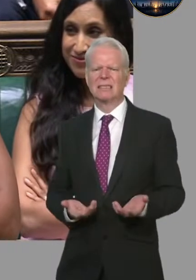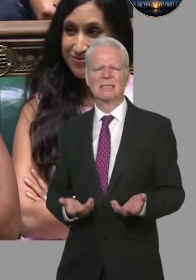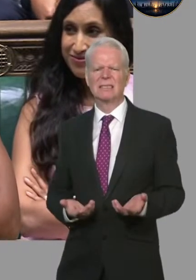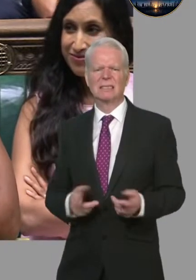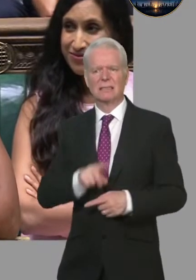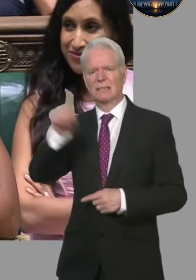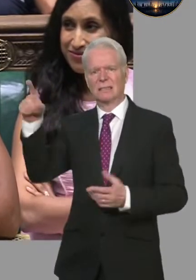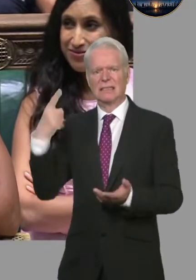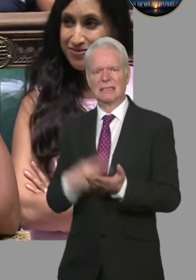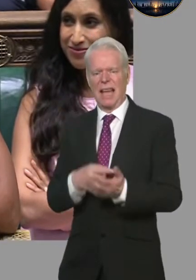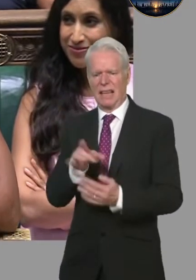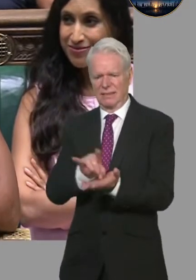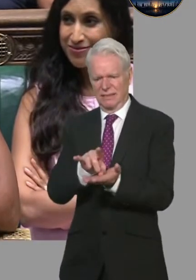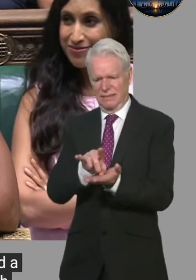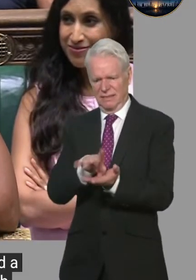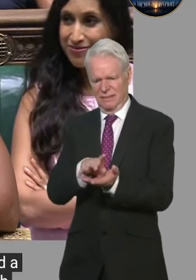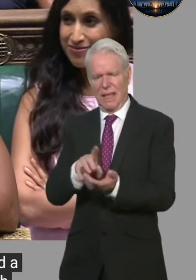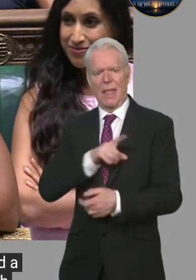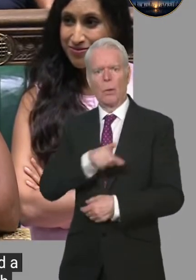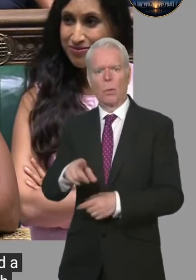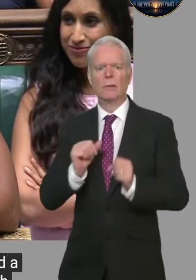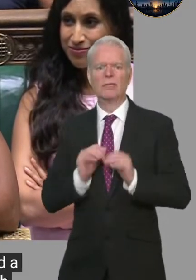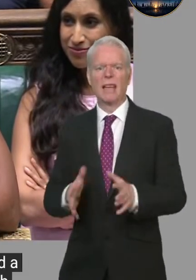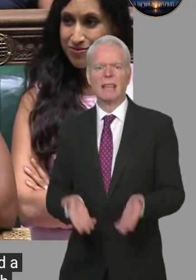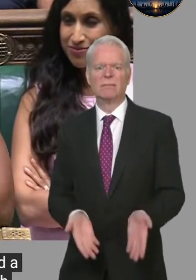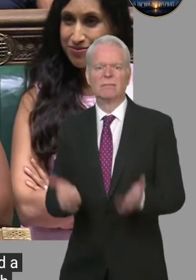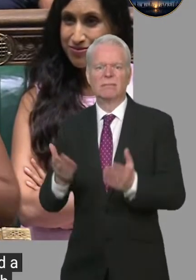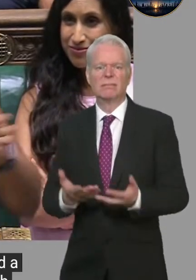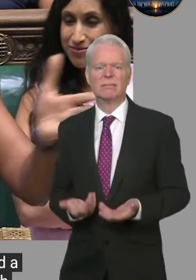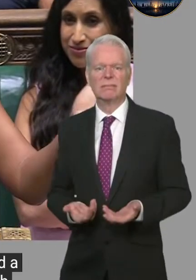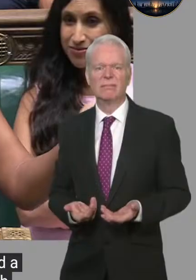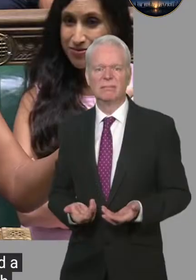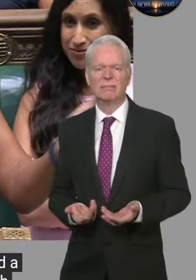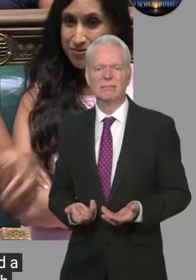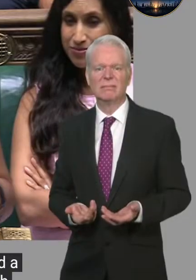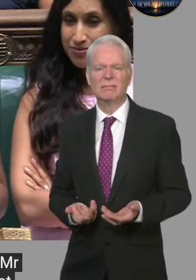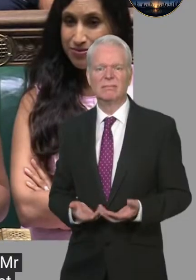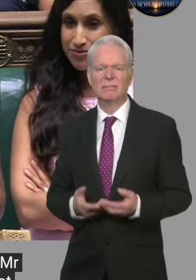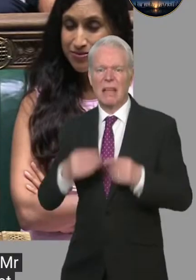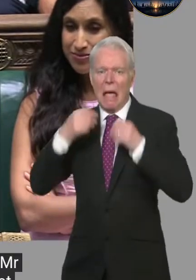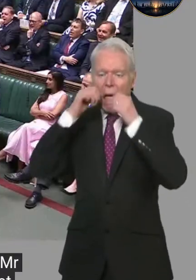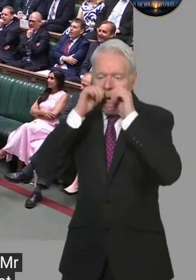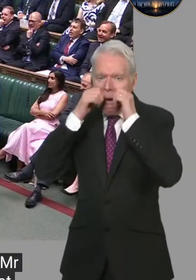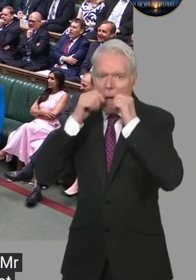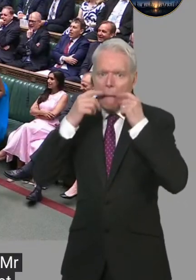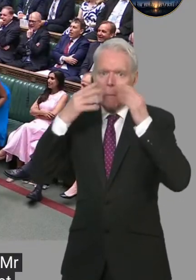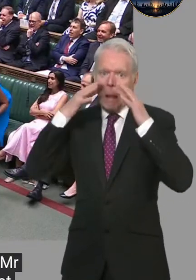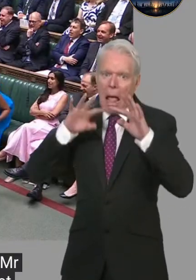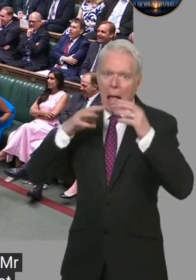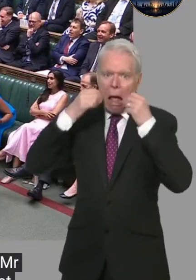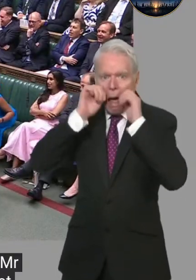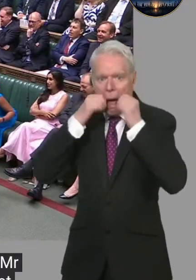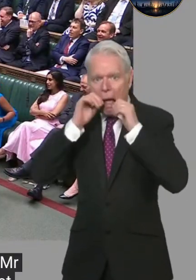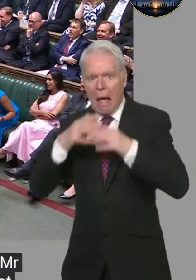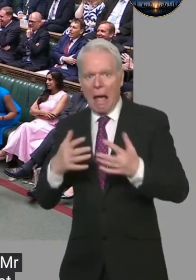the truth that whoever is in charge, the real problem is the Labour Party?